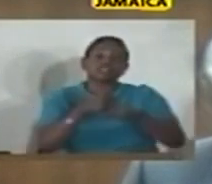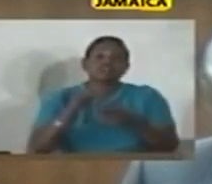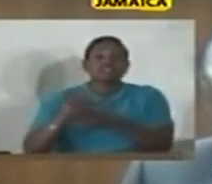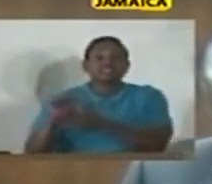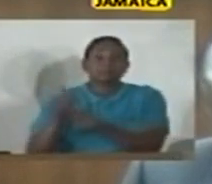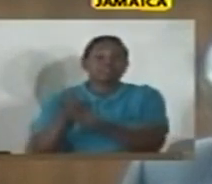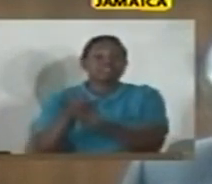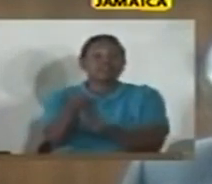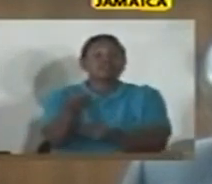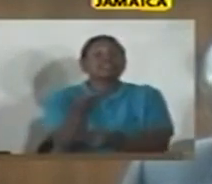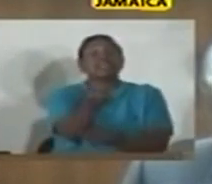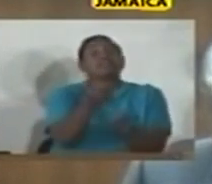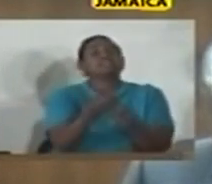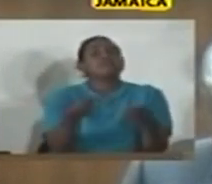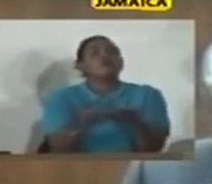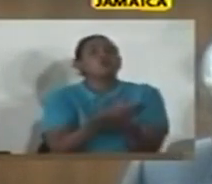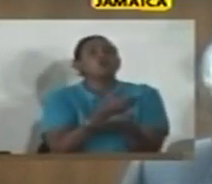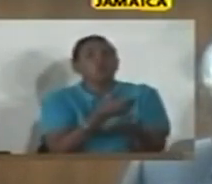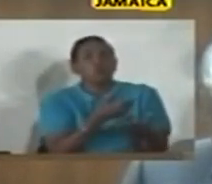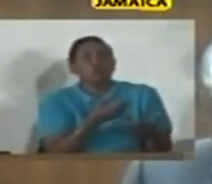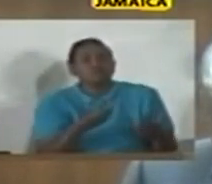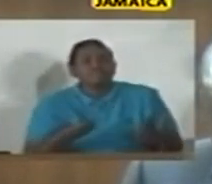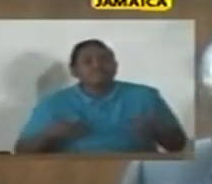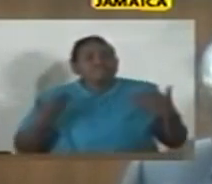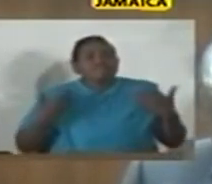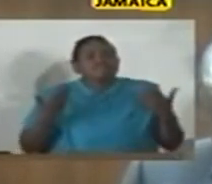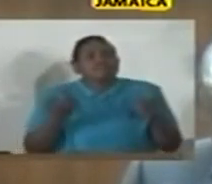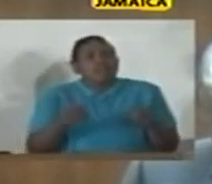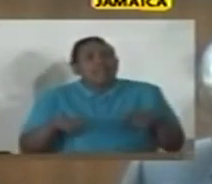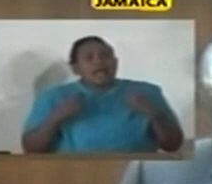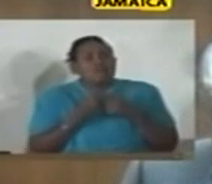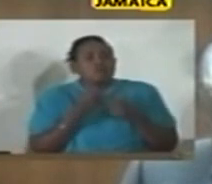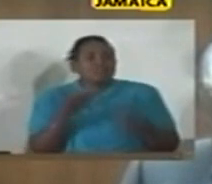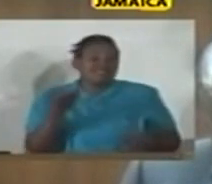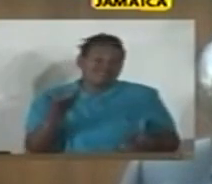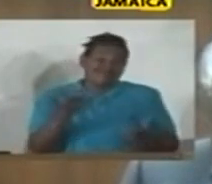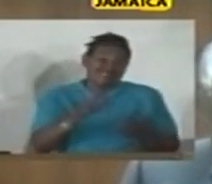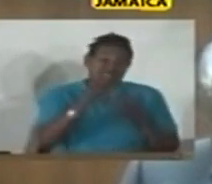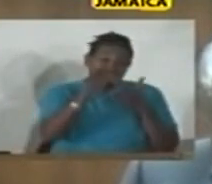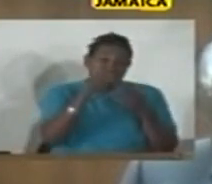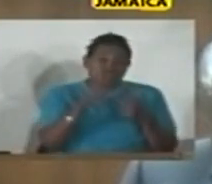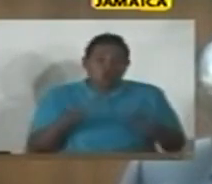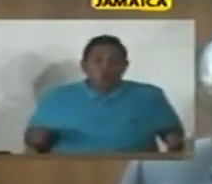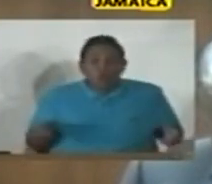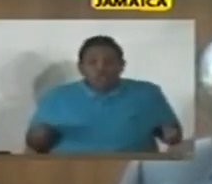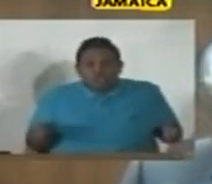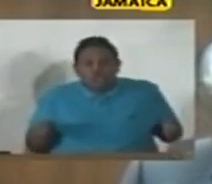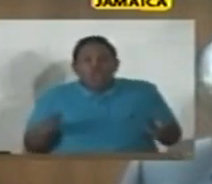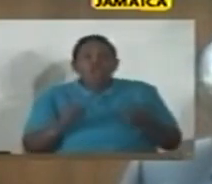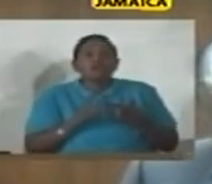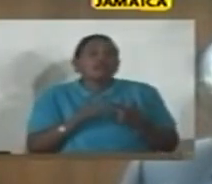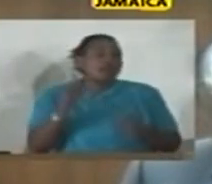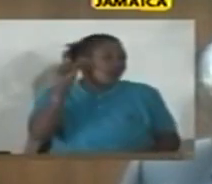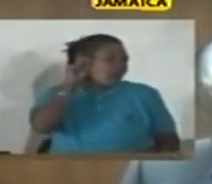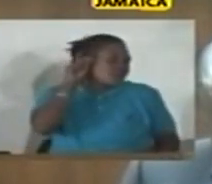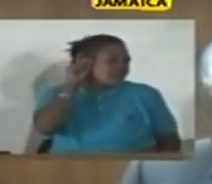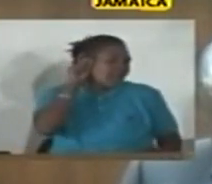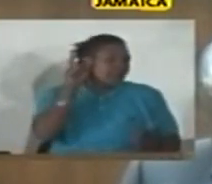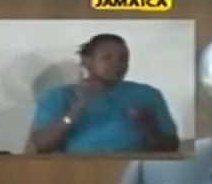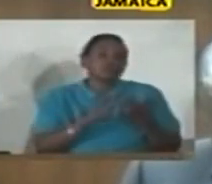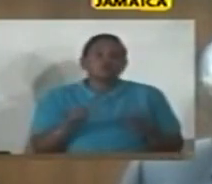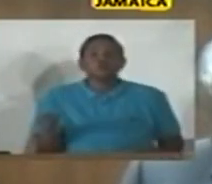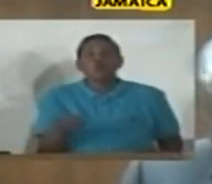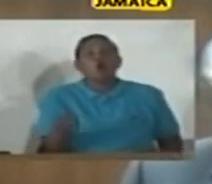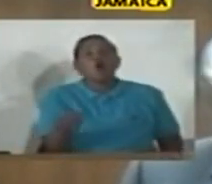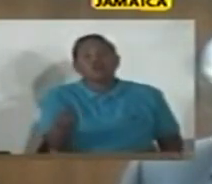disabilities were given a new lease on life with assistive aids such as specialized wheelchairs, hearing aids, and